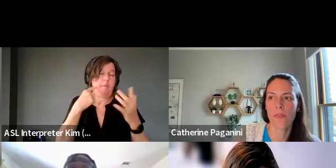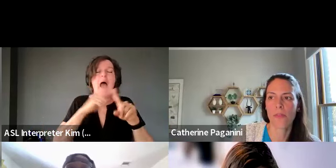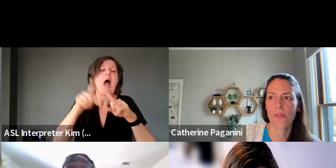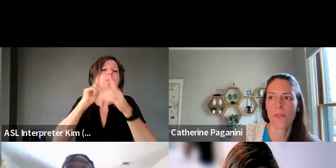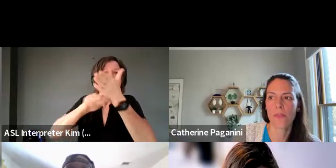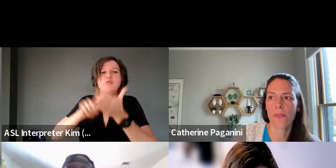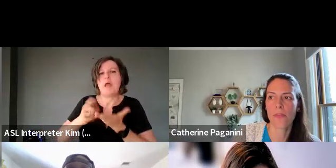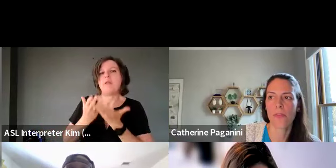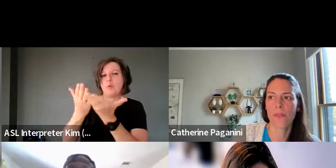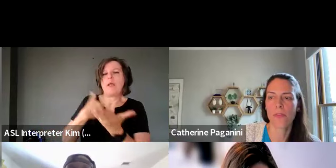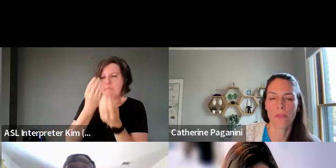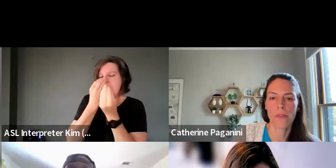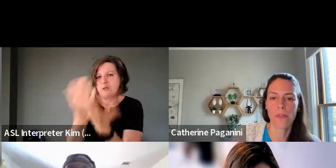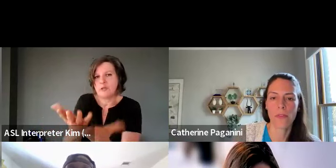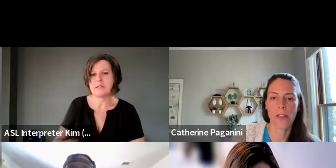know.